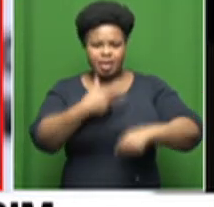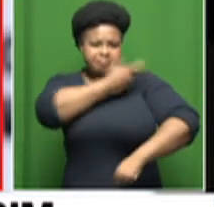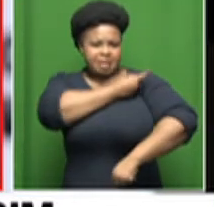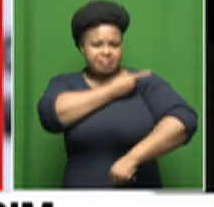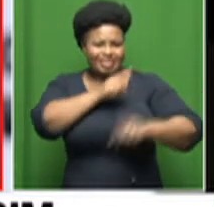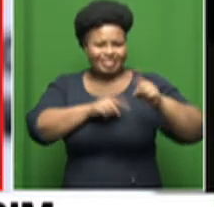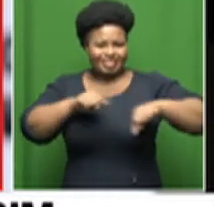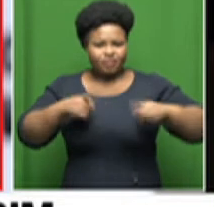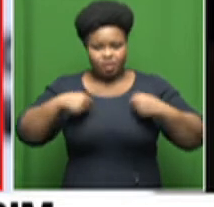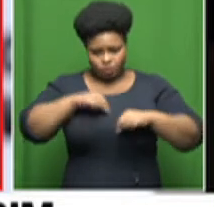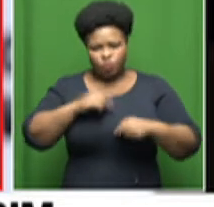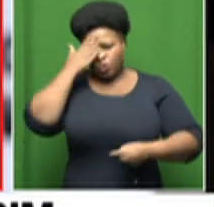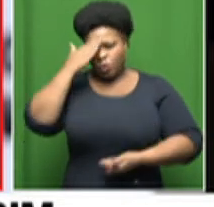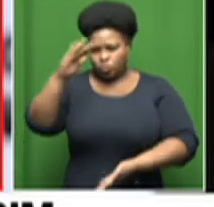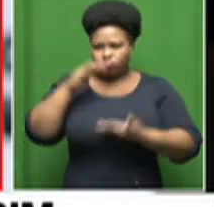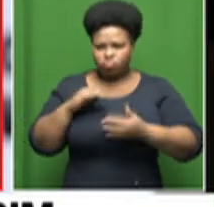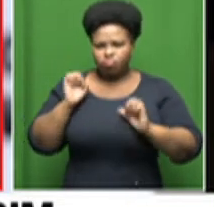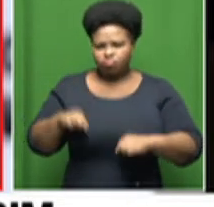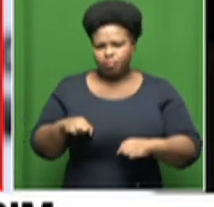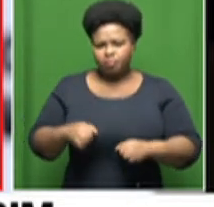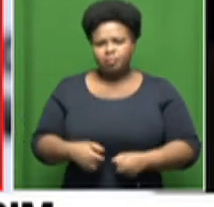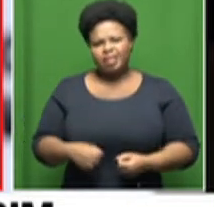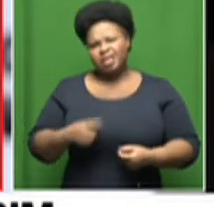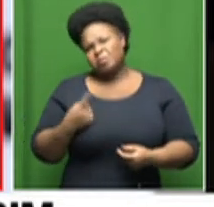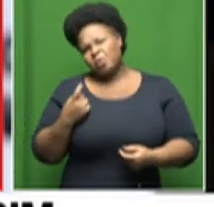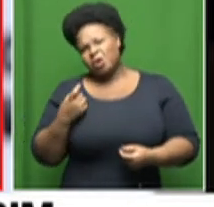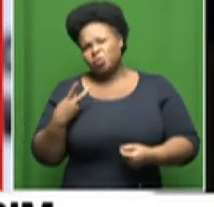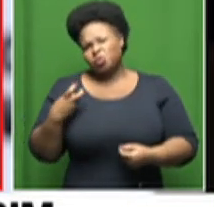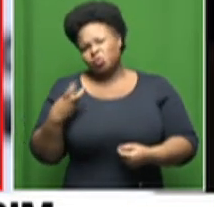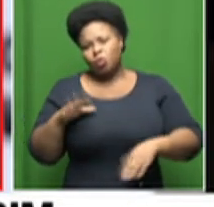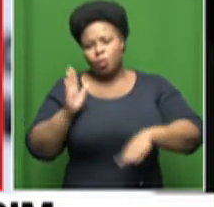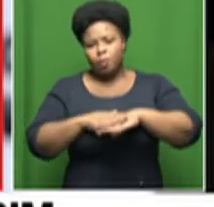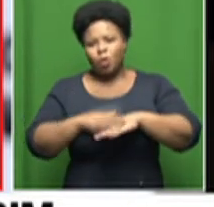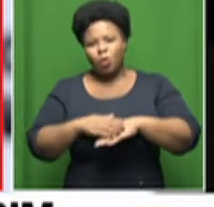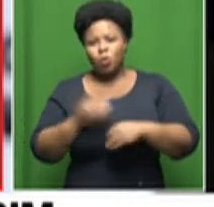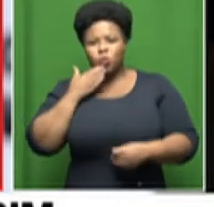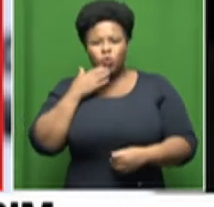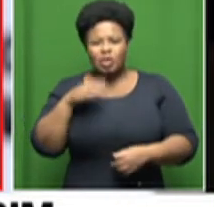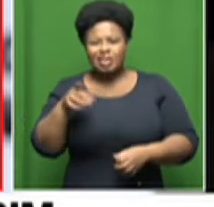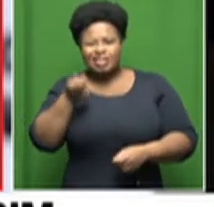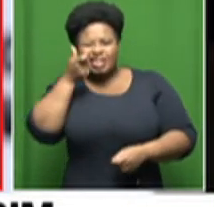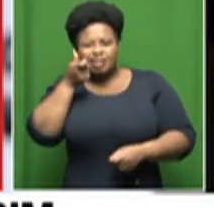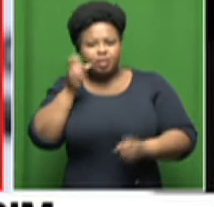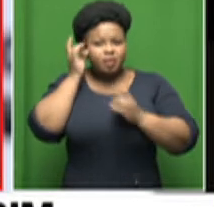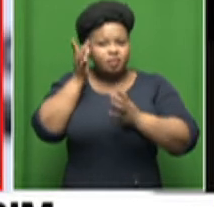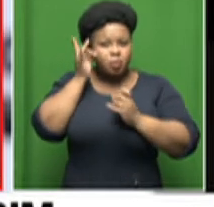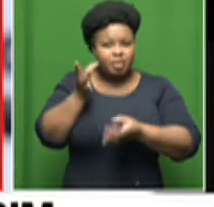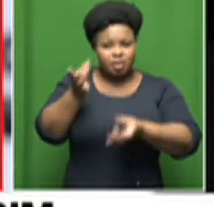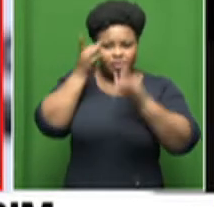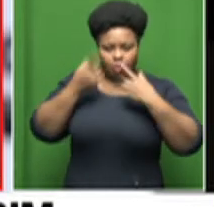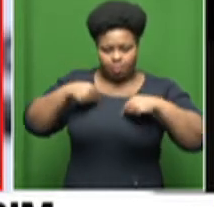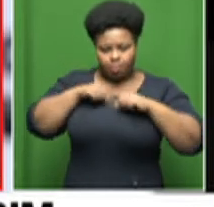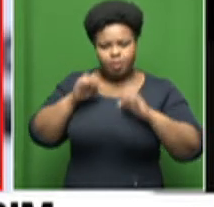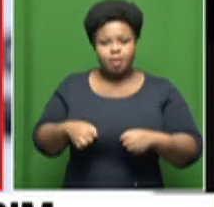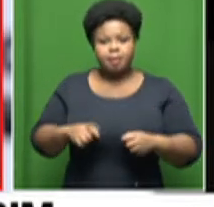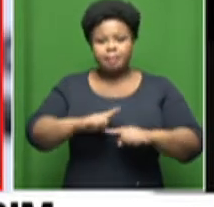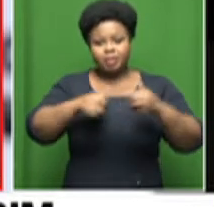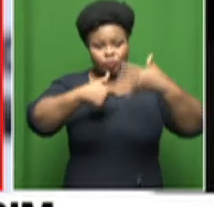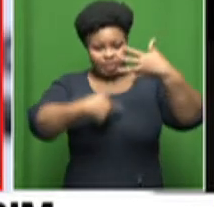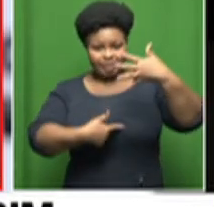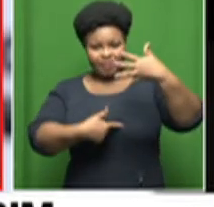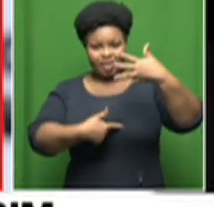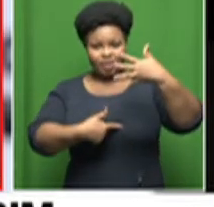we know their outcome. There are 1 or 2 more trials that have sort of released bits and pieces of information, but these 7